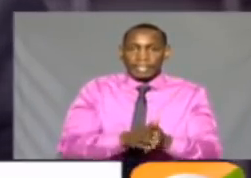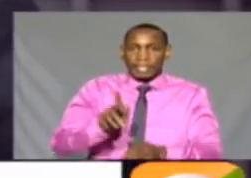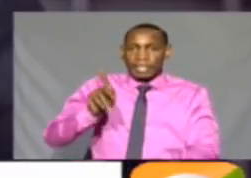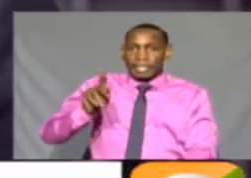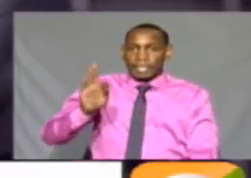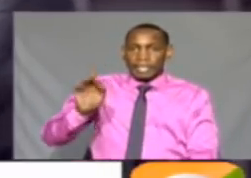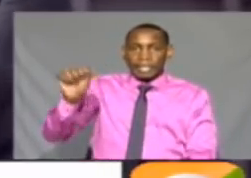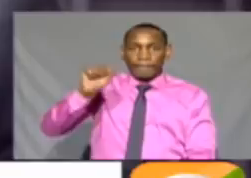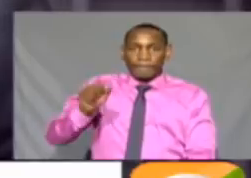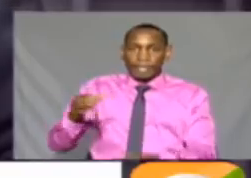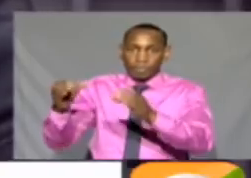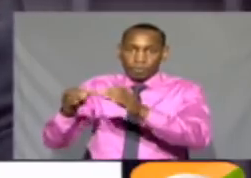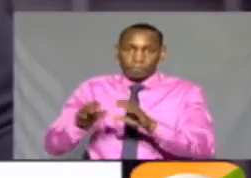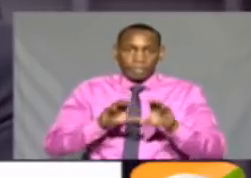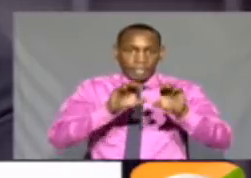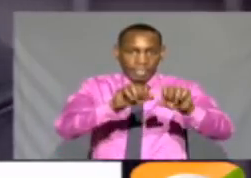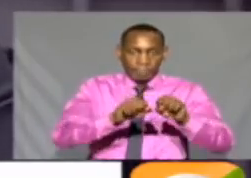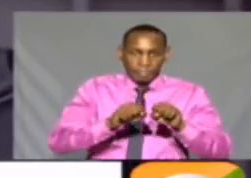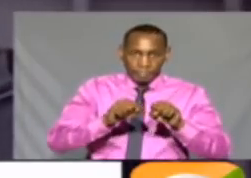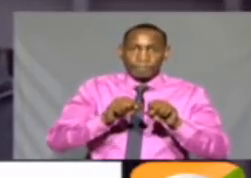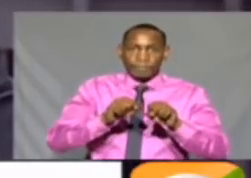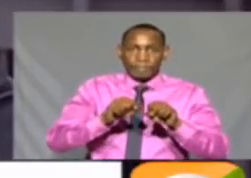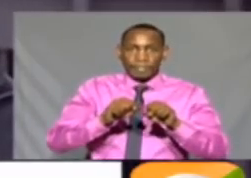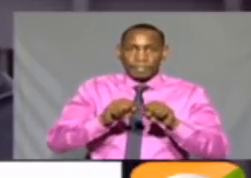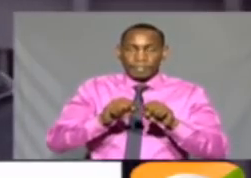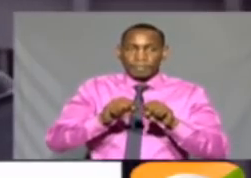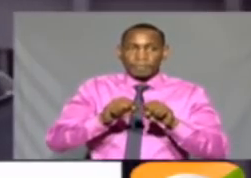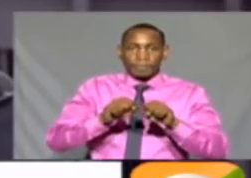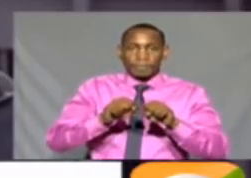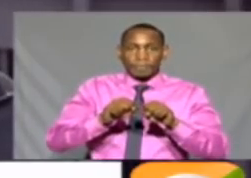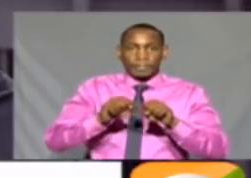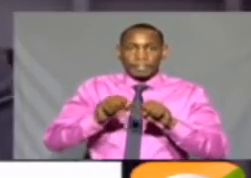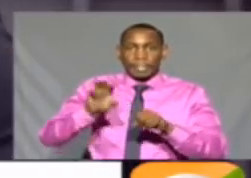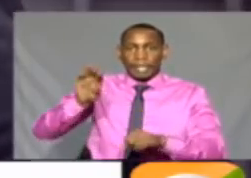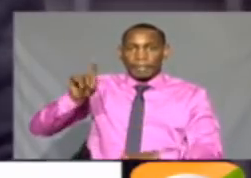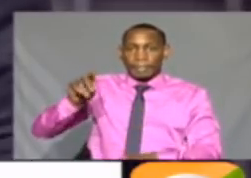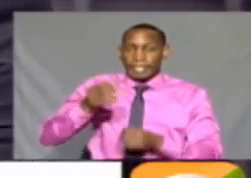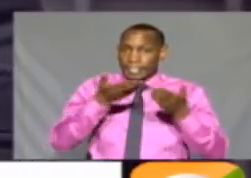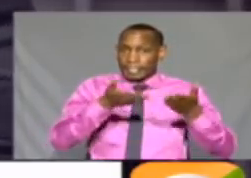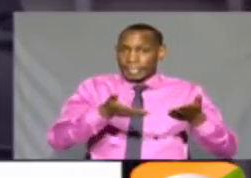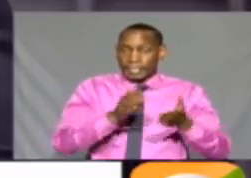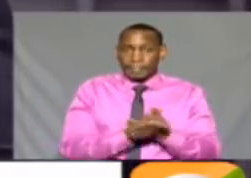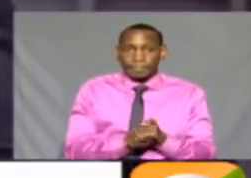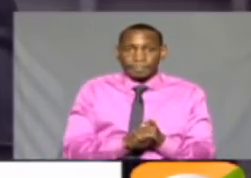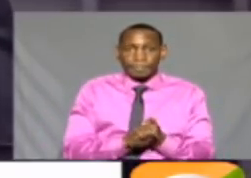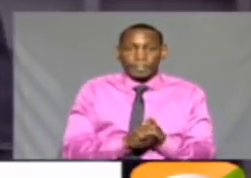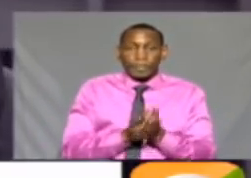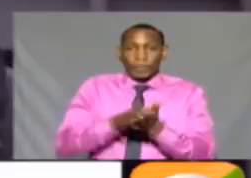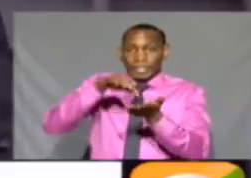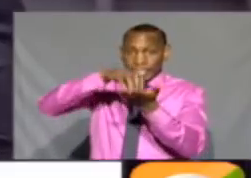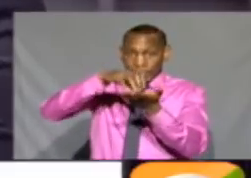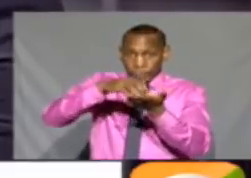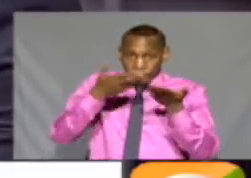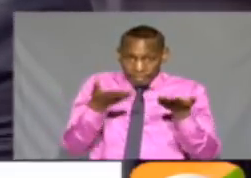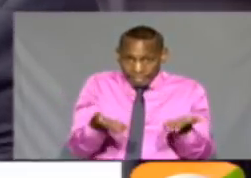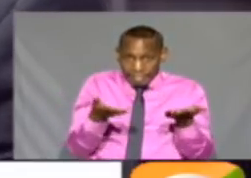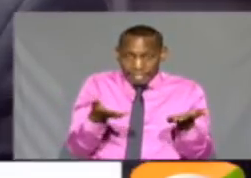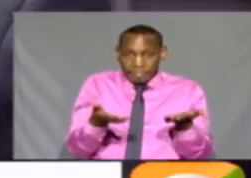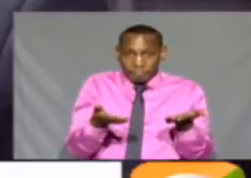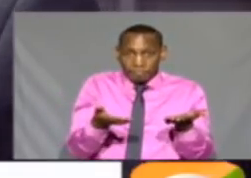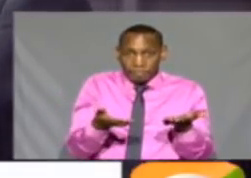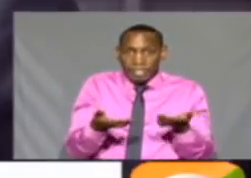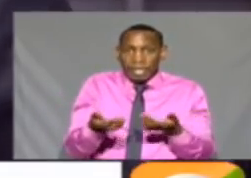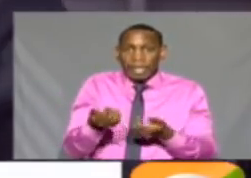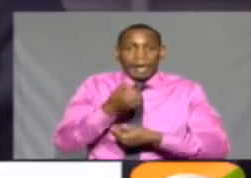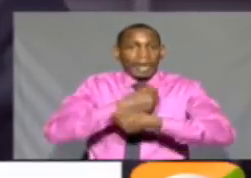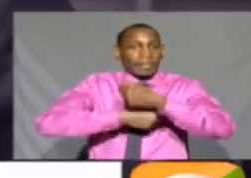today, to take over from Bakari Goa, the current MD, with the current situation, there's very little